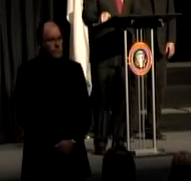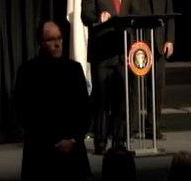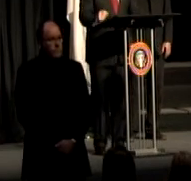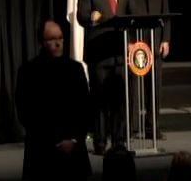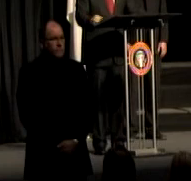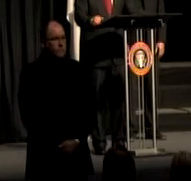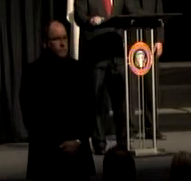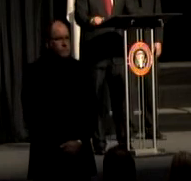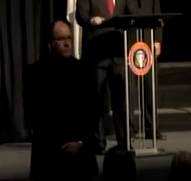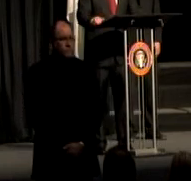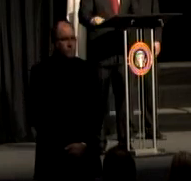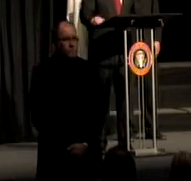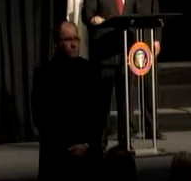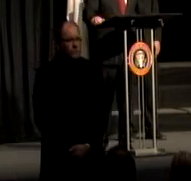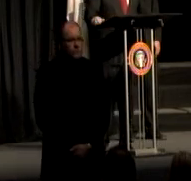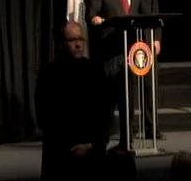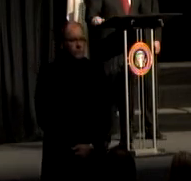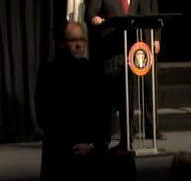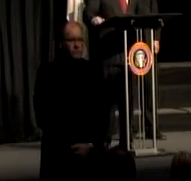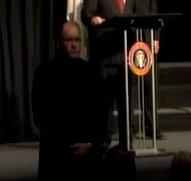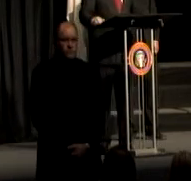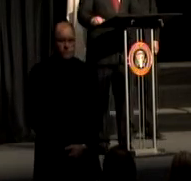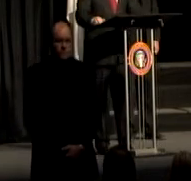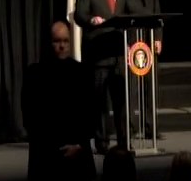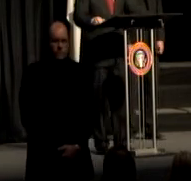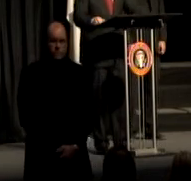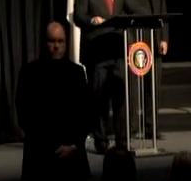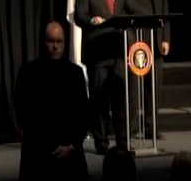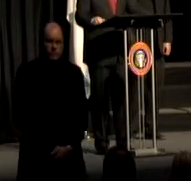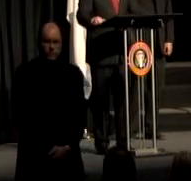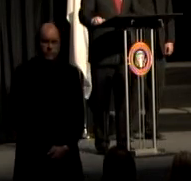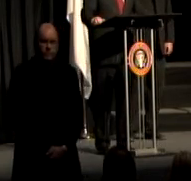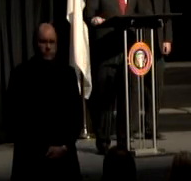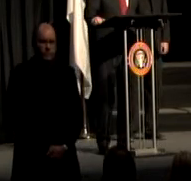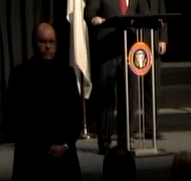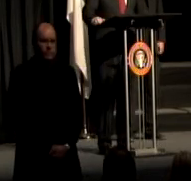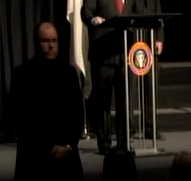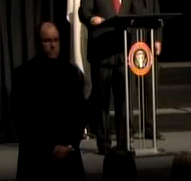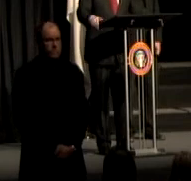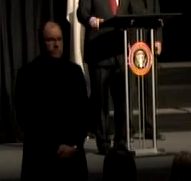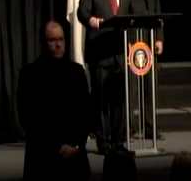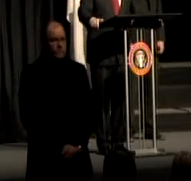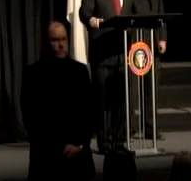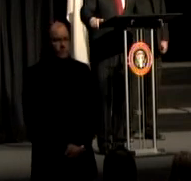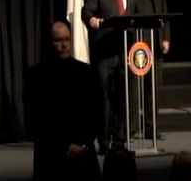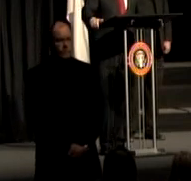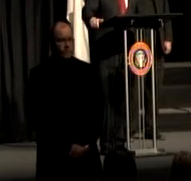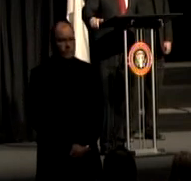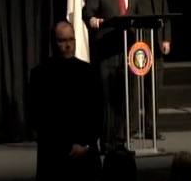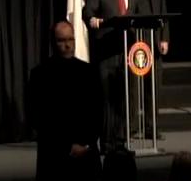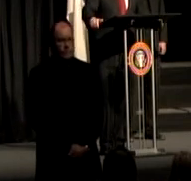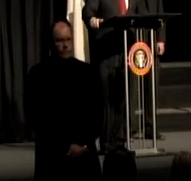a future of grace I want us to look back at this year in 52 weeks and we say